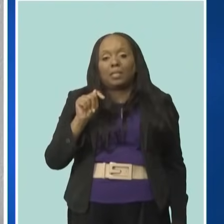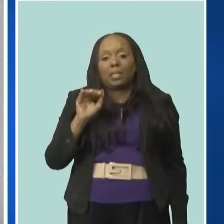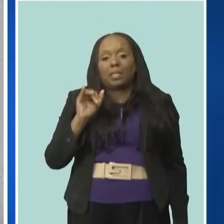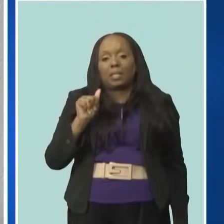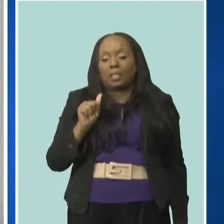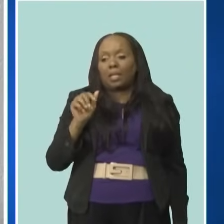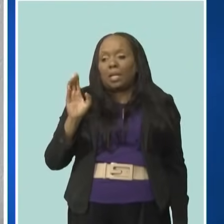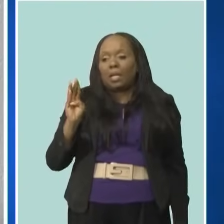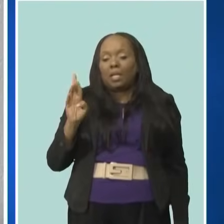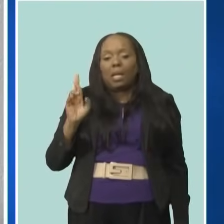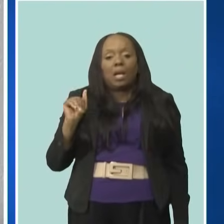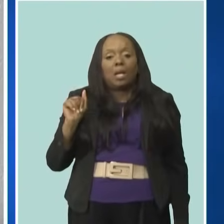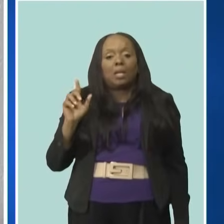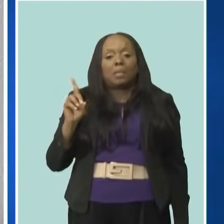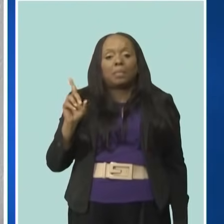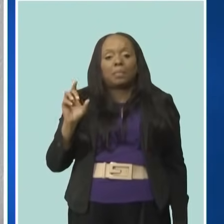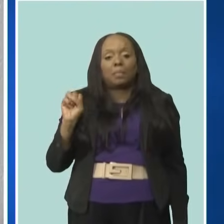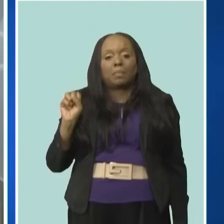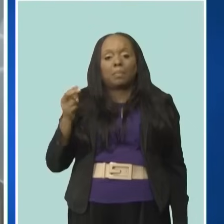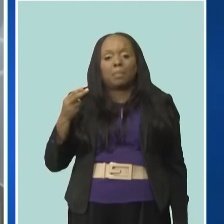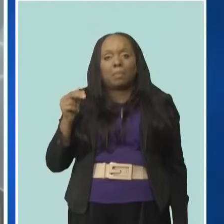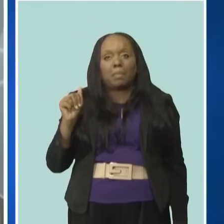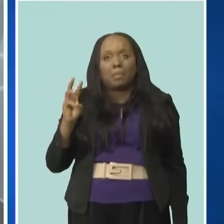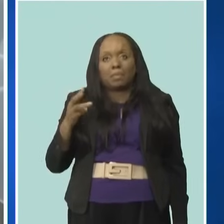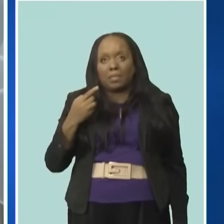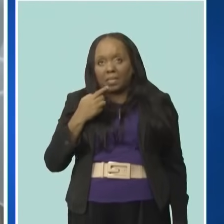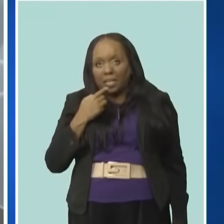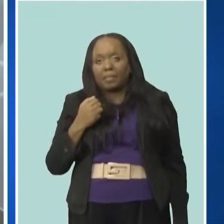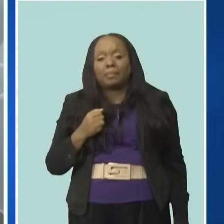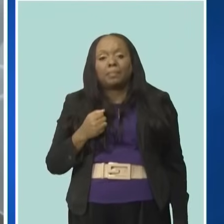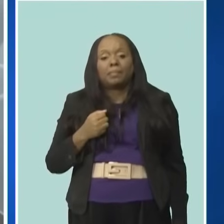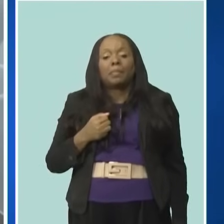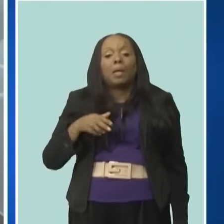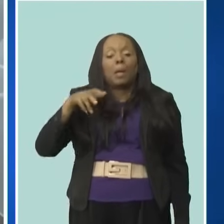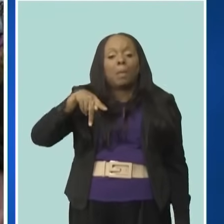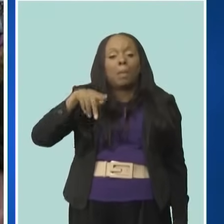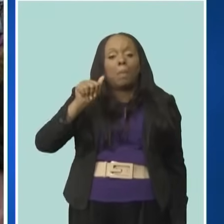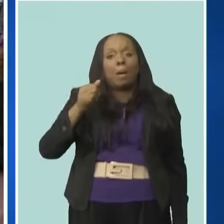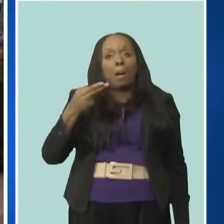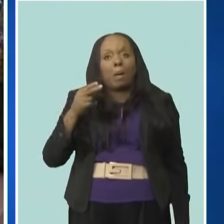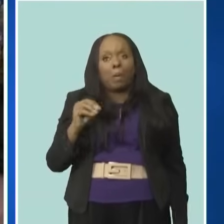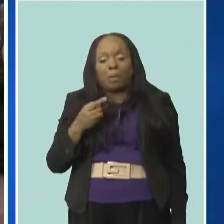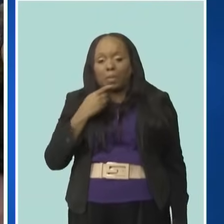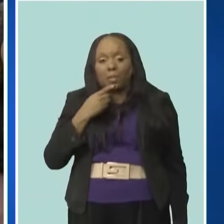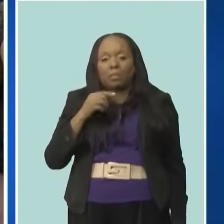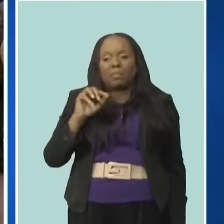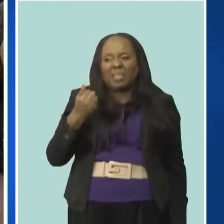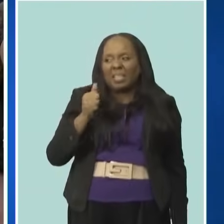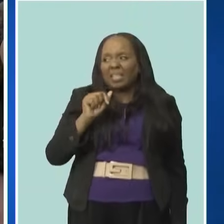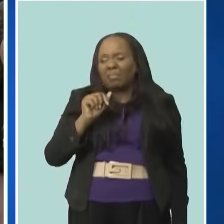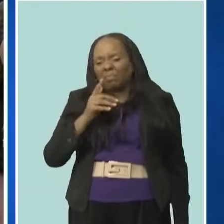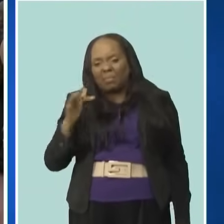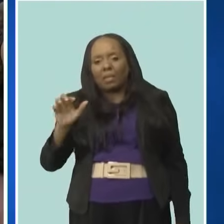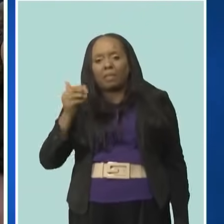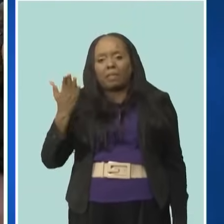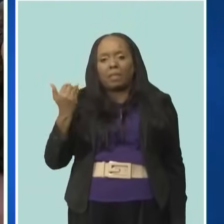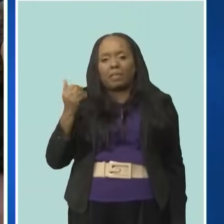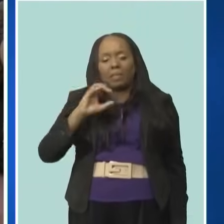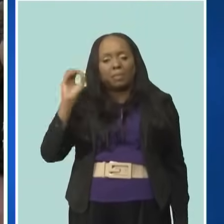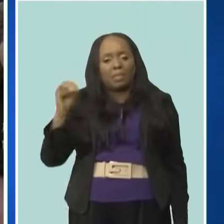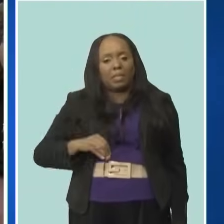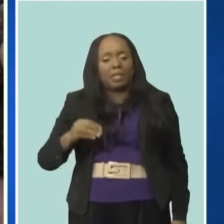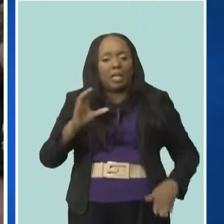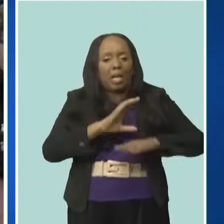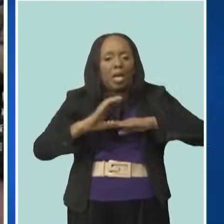according to the Pan American Health Organization, approximately 10 to 15% of the Caribbean population experiences mental